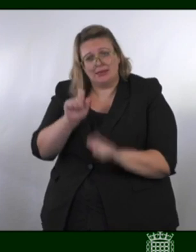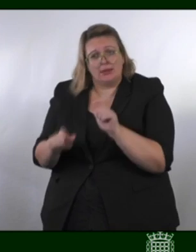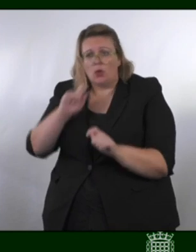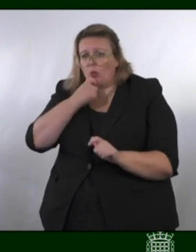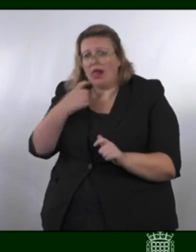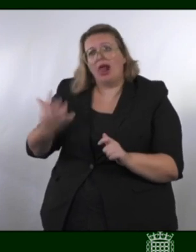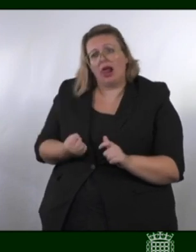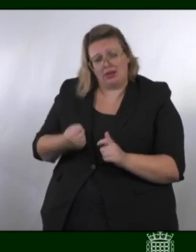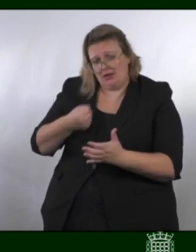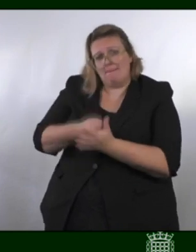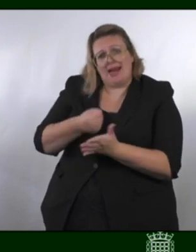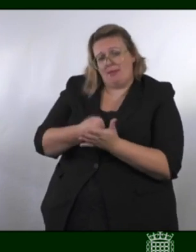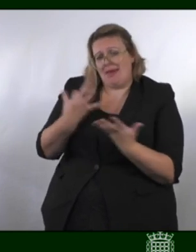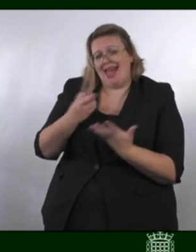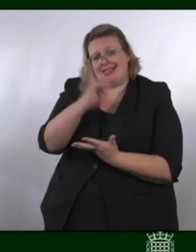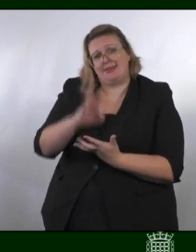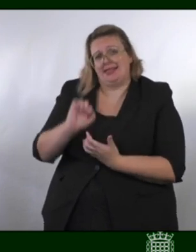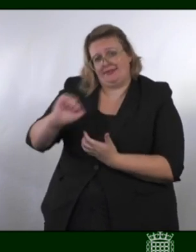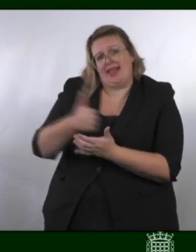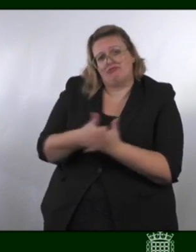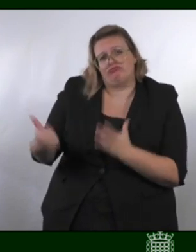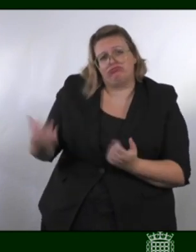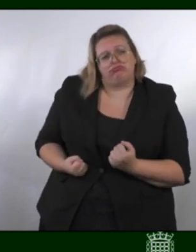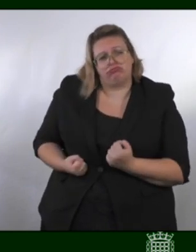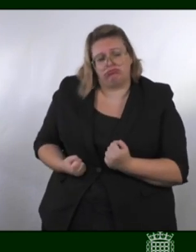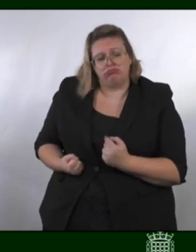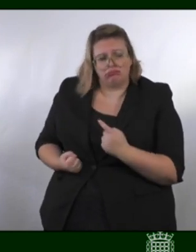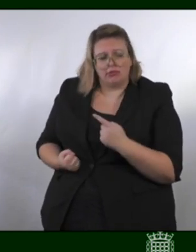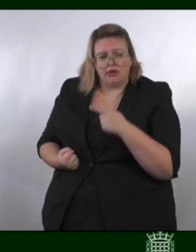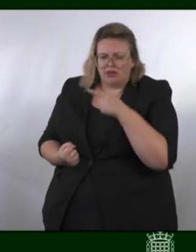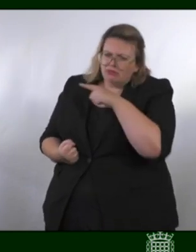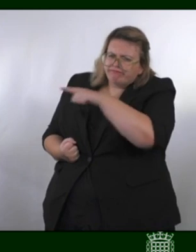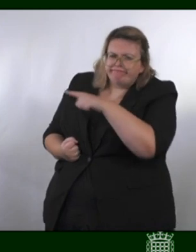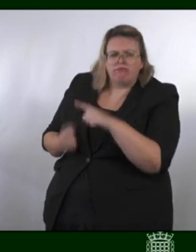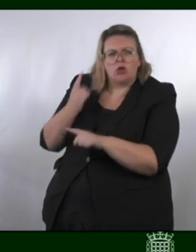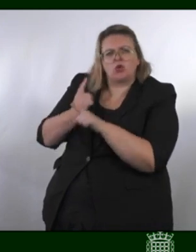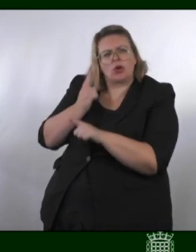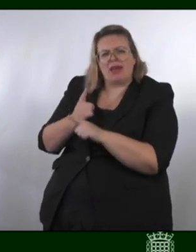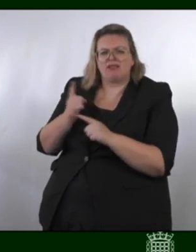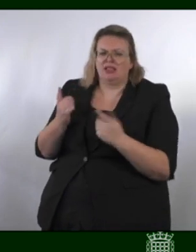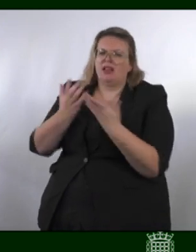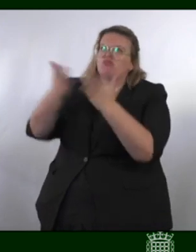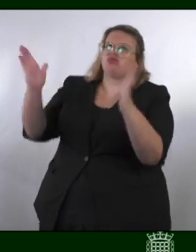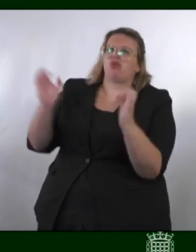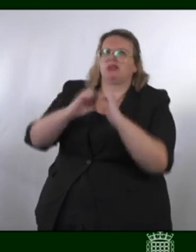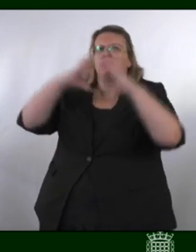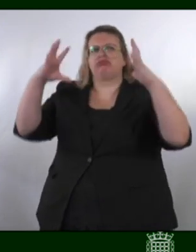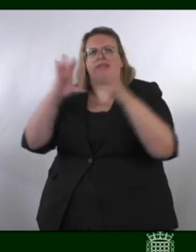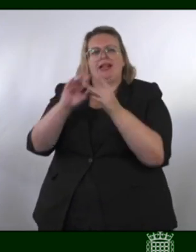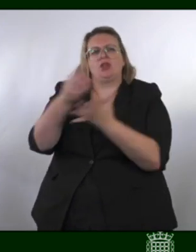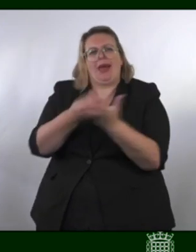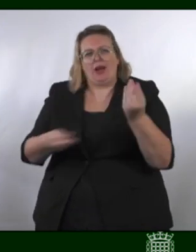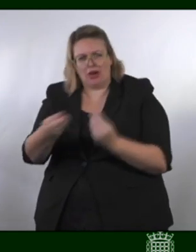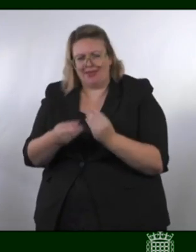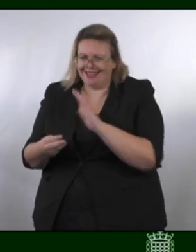at least 80% of their wages. And on his broader point about the big picture in terms of economic support, I would remind him